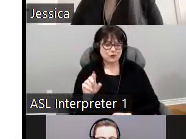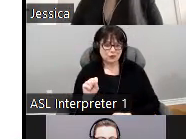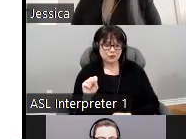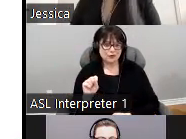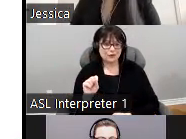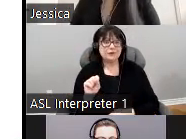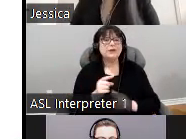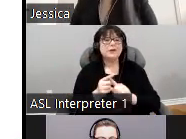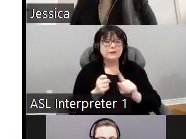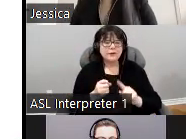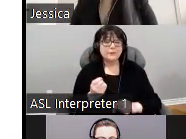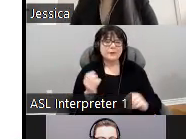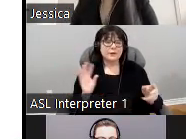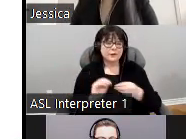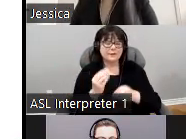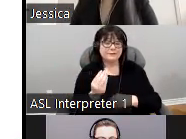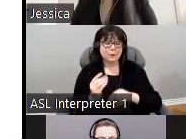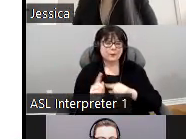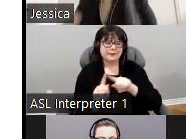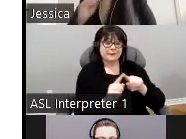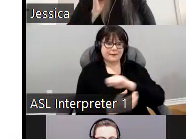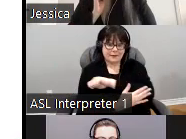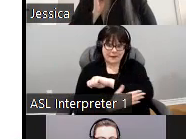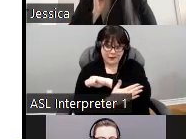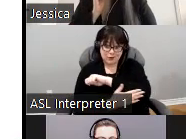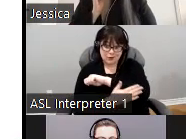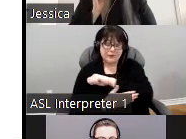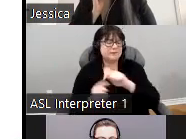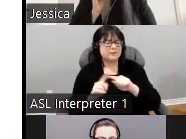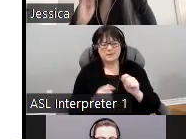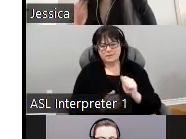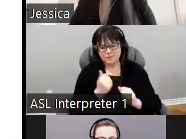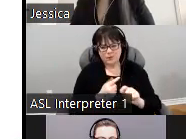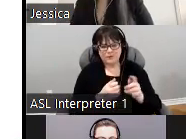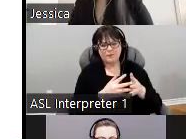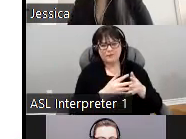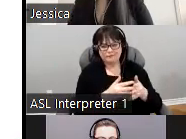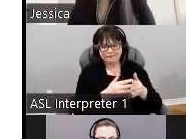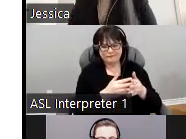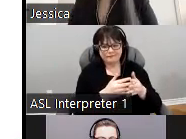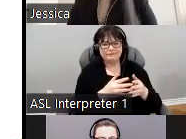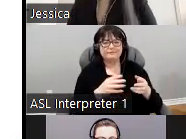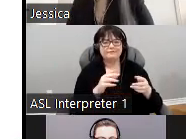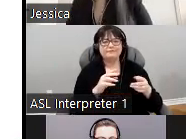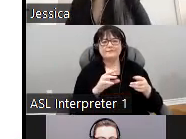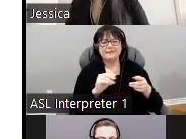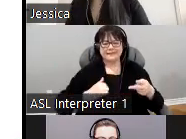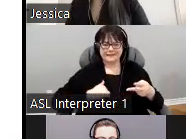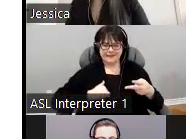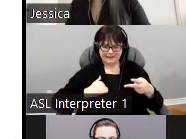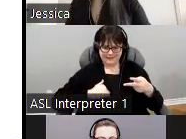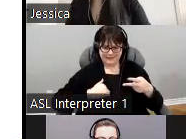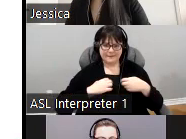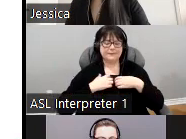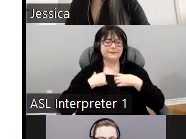14 countries, although they were primarily from the US and closely followed by Canada. I'll go through the